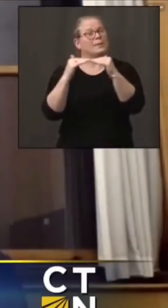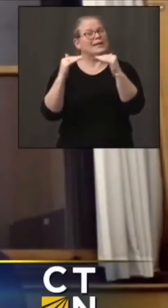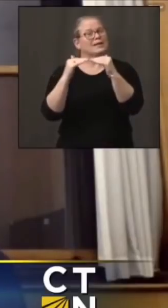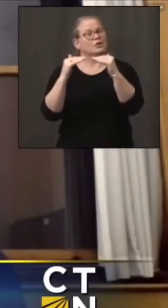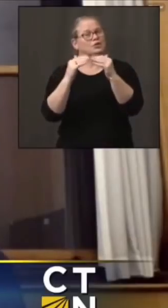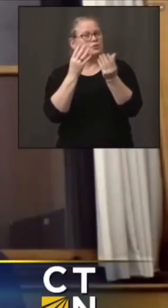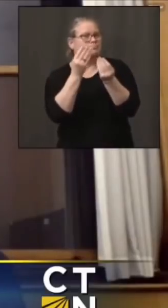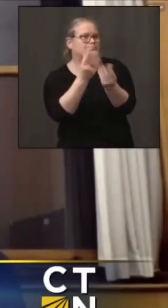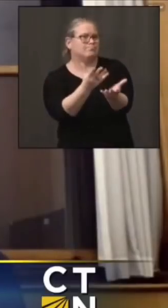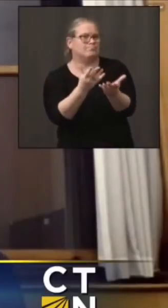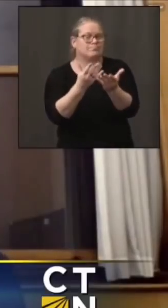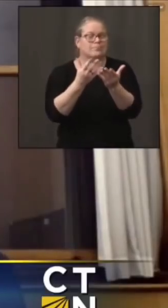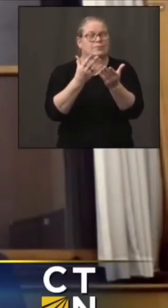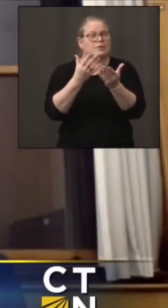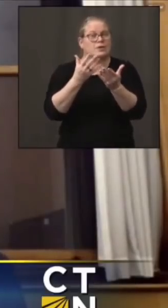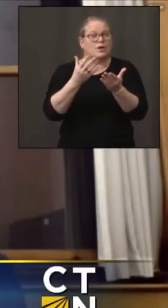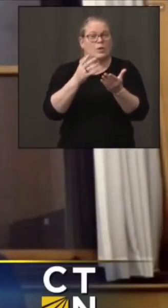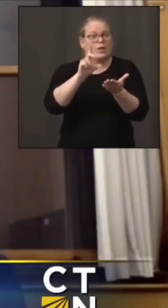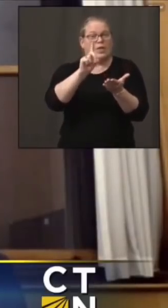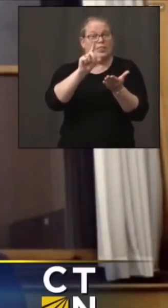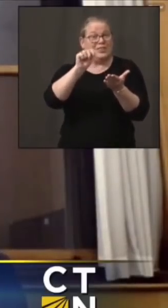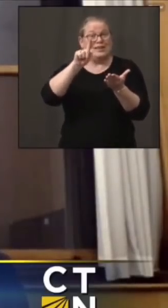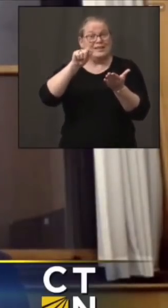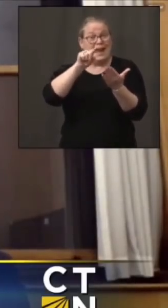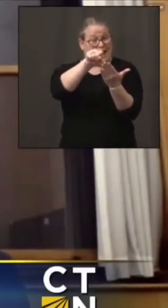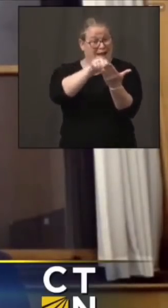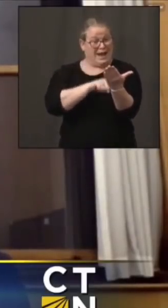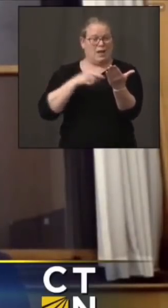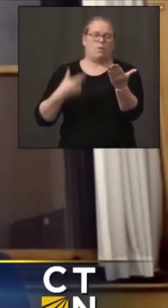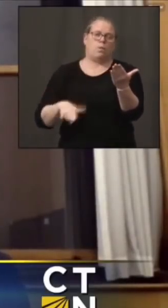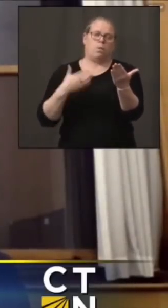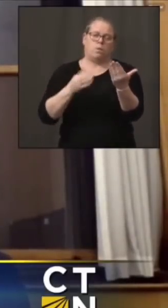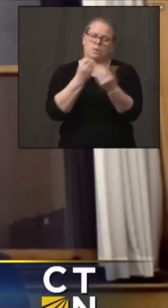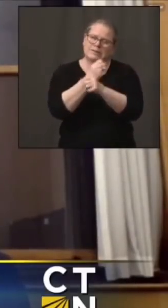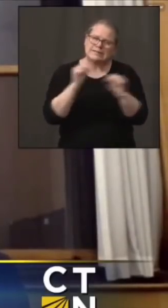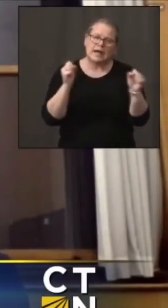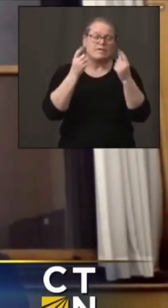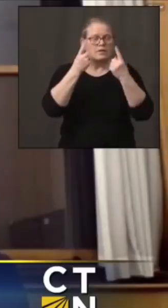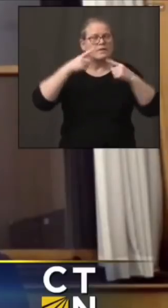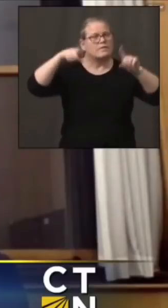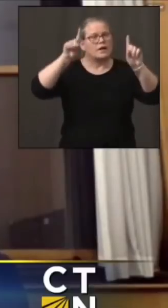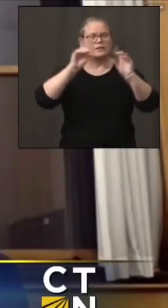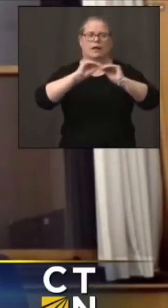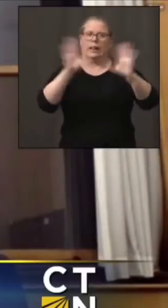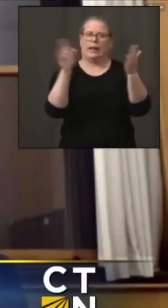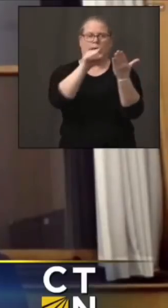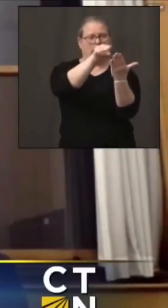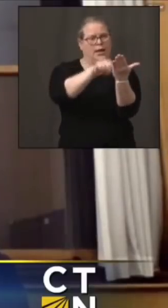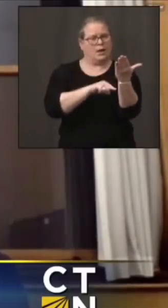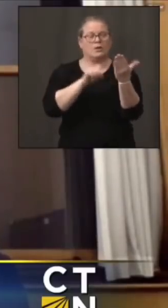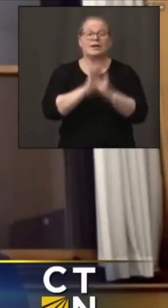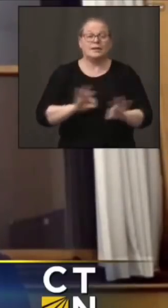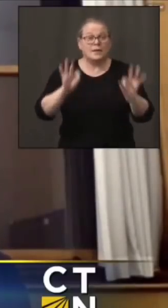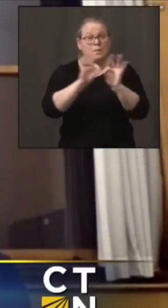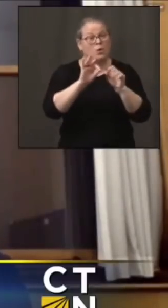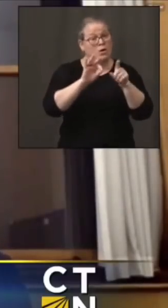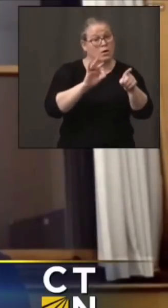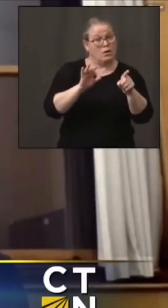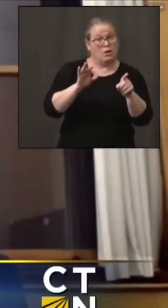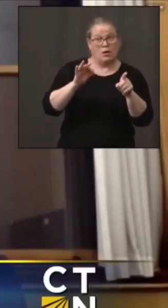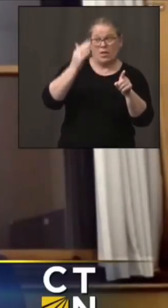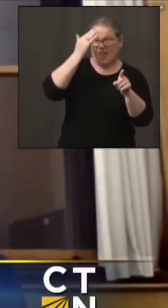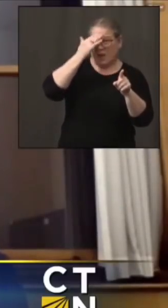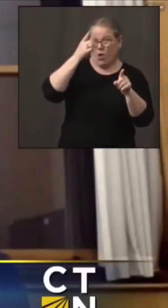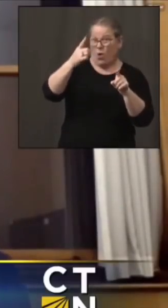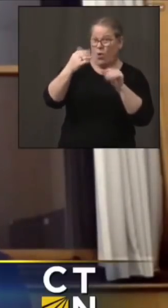so clear about how safe and effective the vaccine is that, it's really about making sure that people are hearing from folks that they know, that